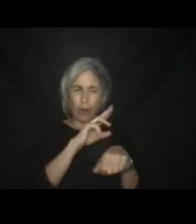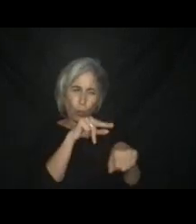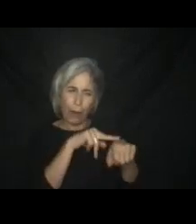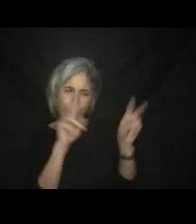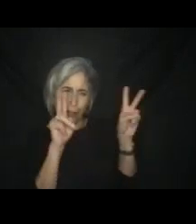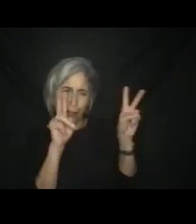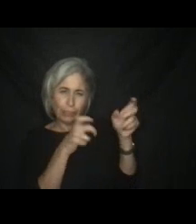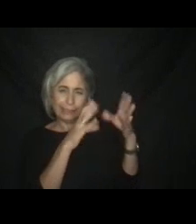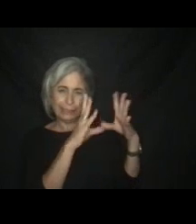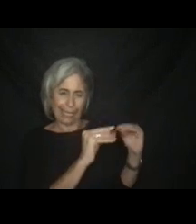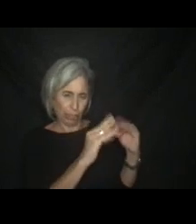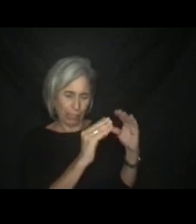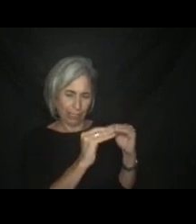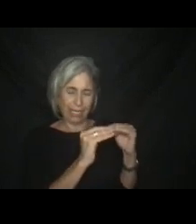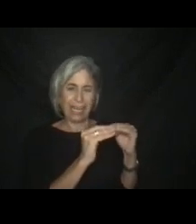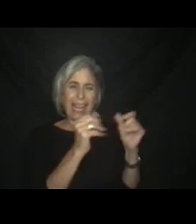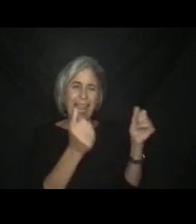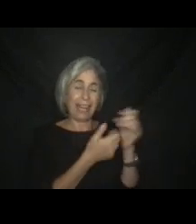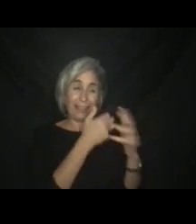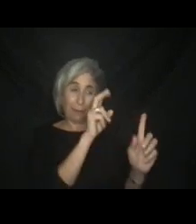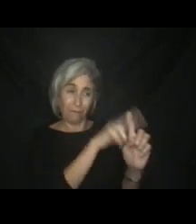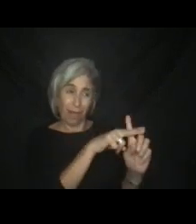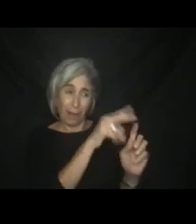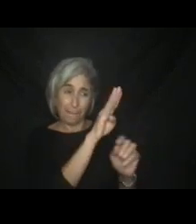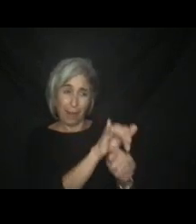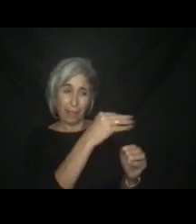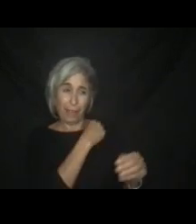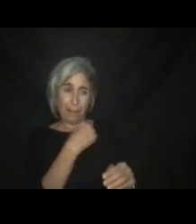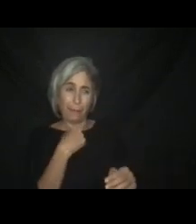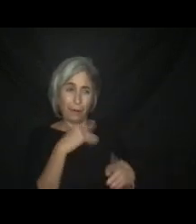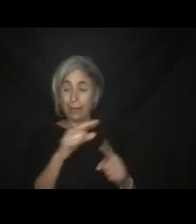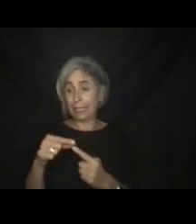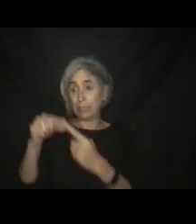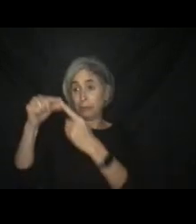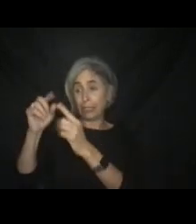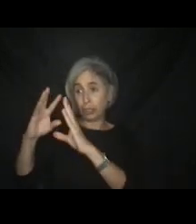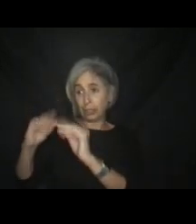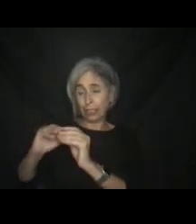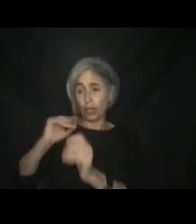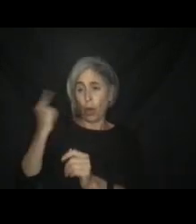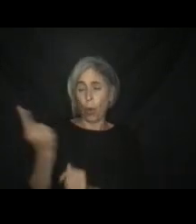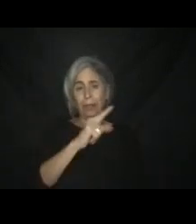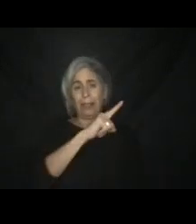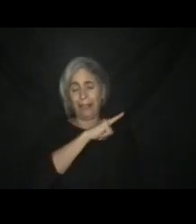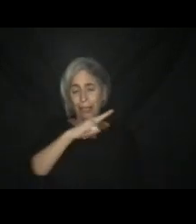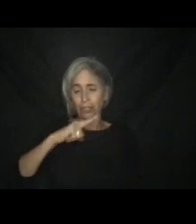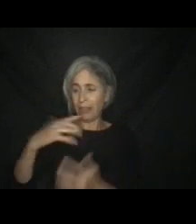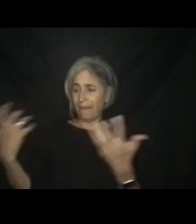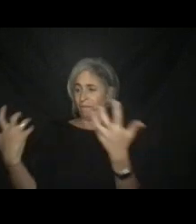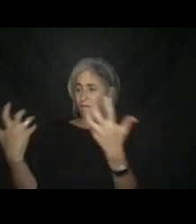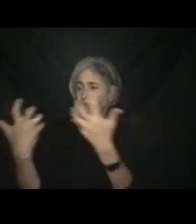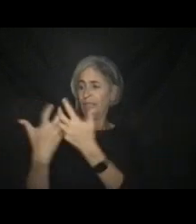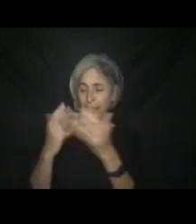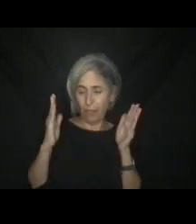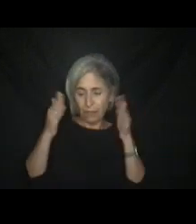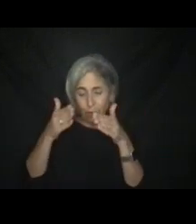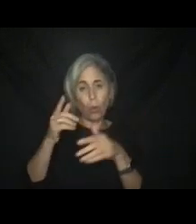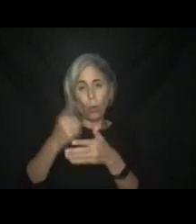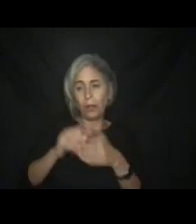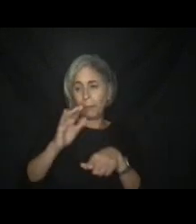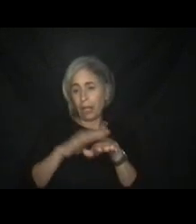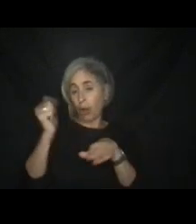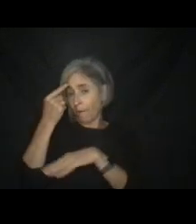where a general session, anything can get filed by a member. During a special session, only legislation that fits in the narrow scope of what has been